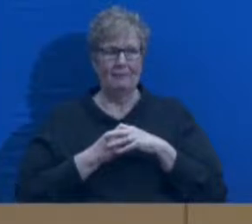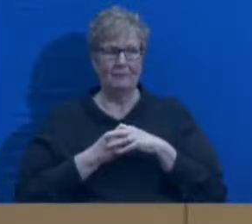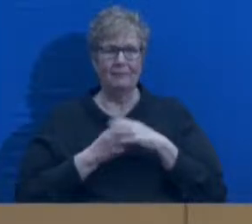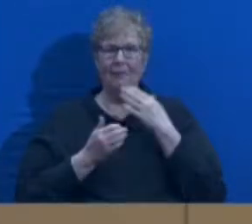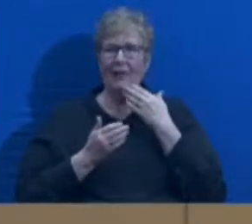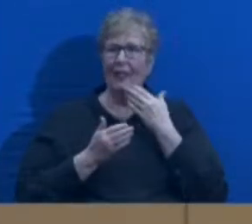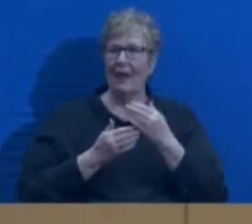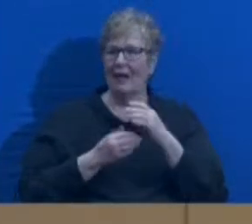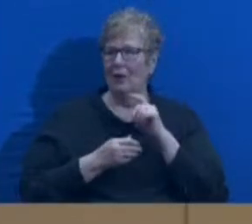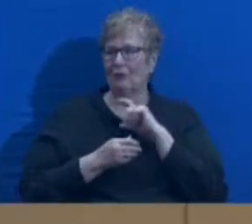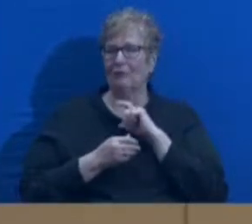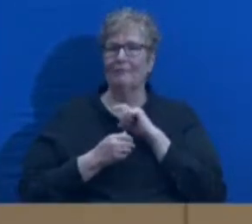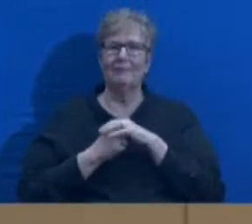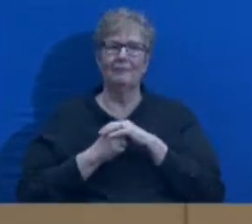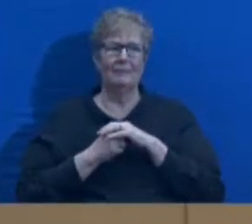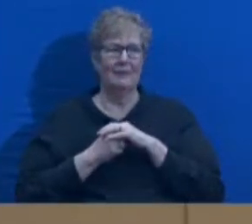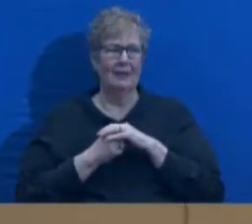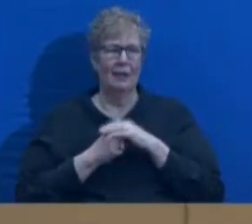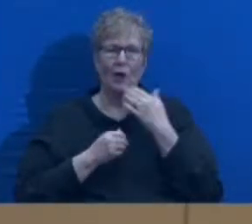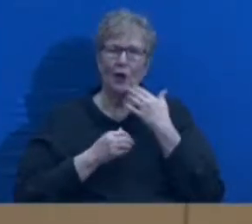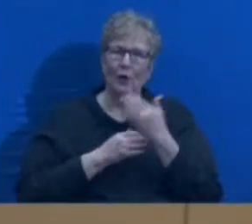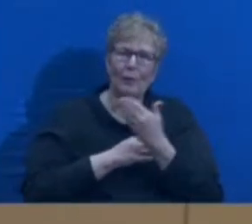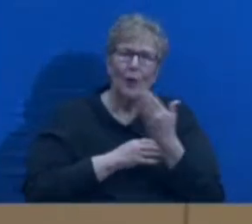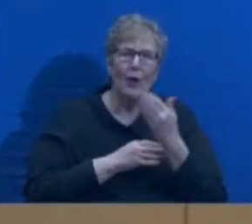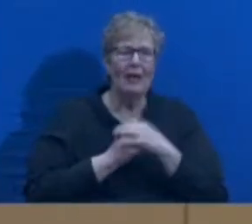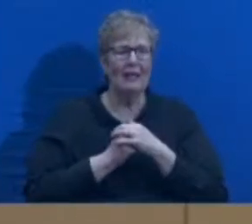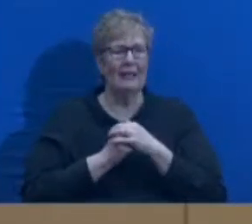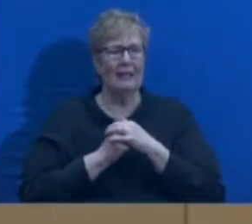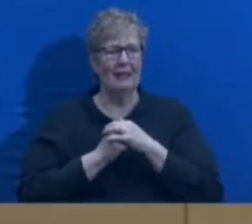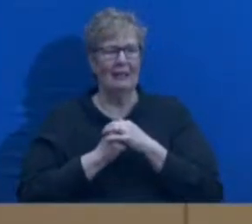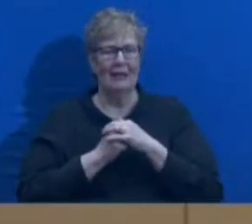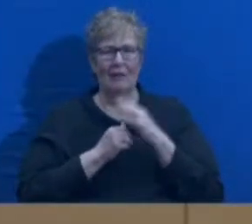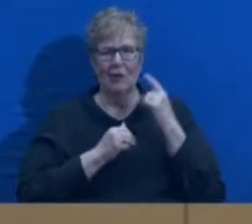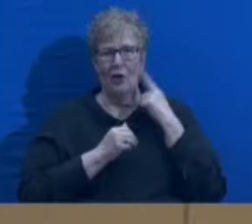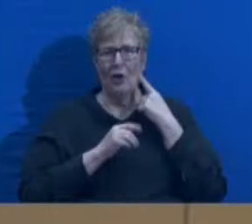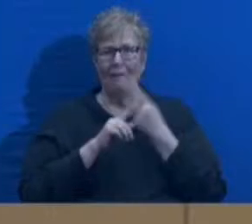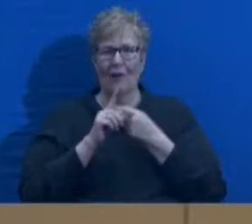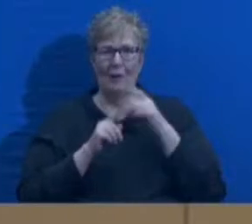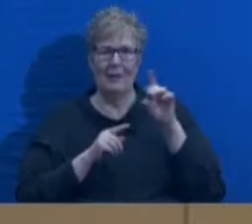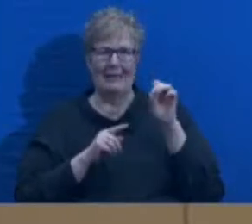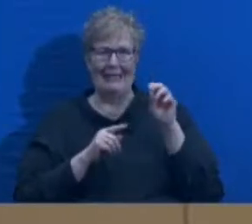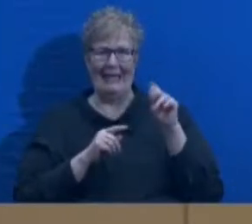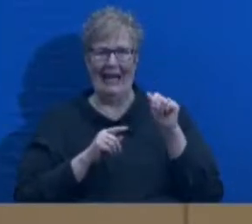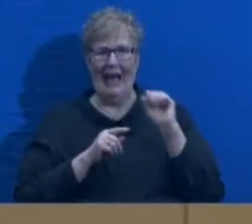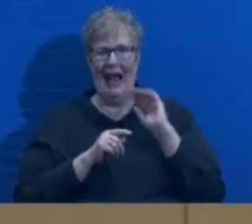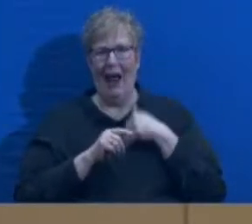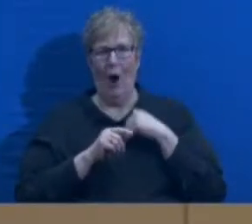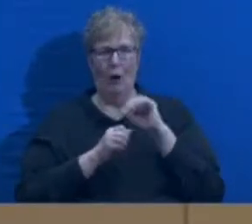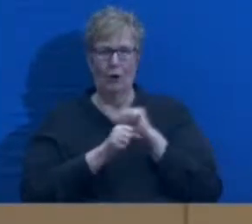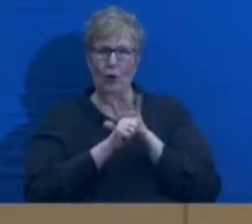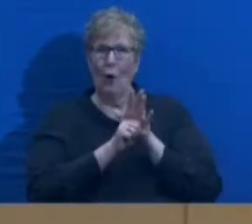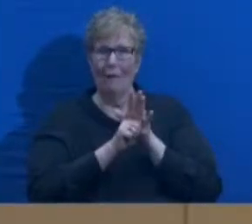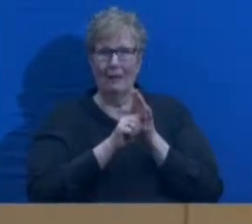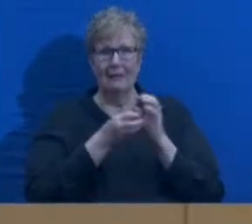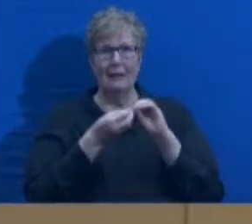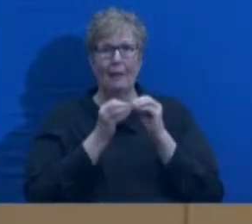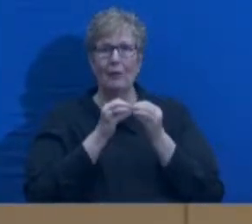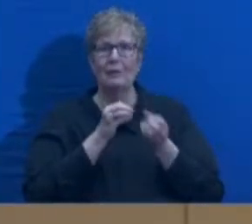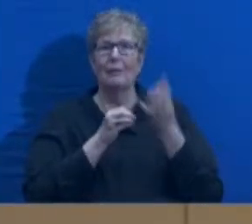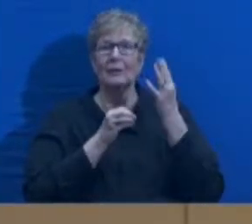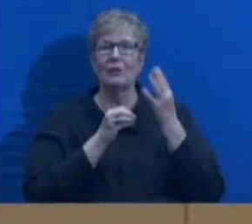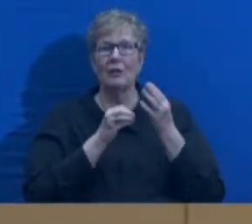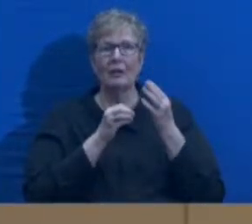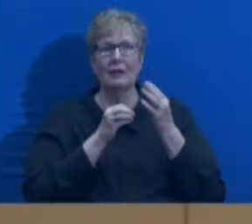Thanks, Chief Estes. Good morning, everyone. As you heard from Dina, our numbers continue